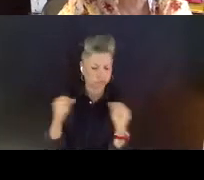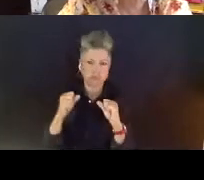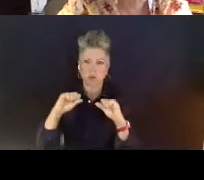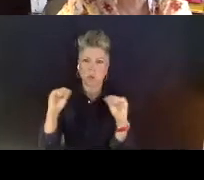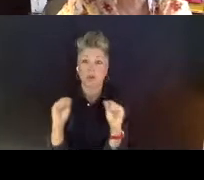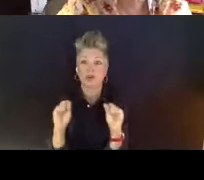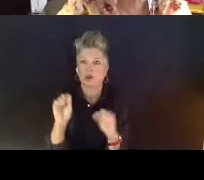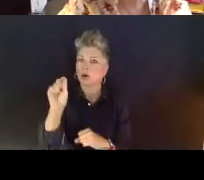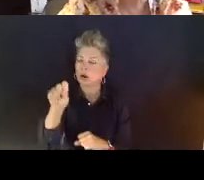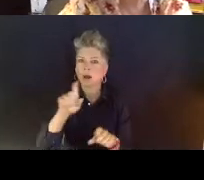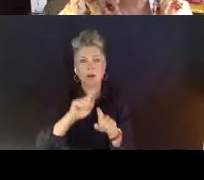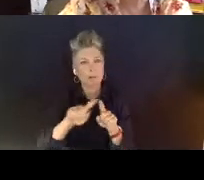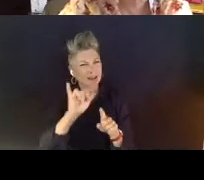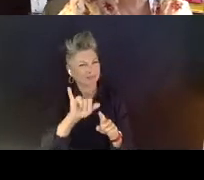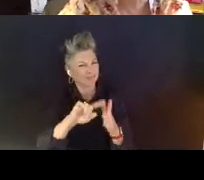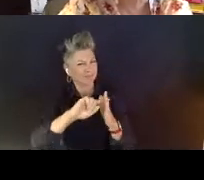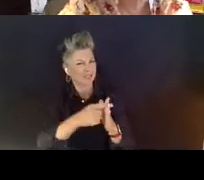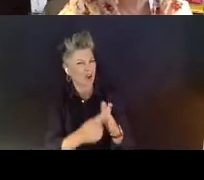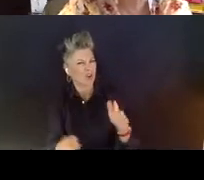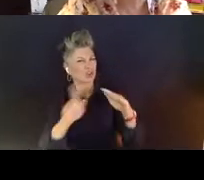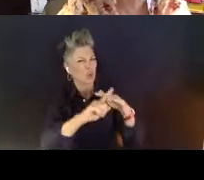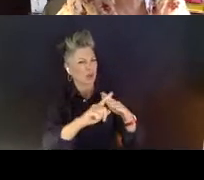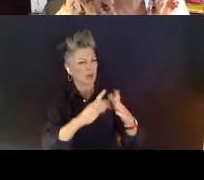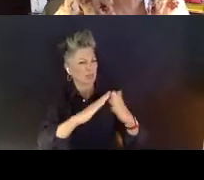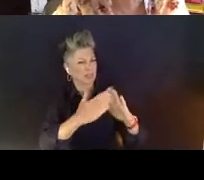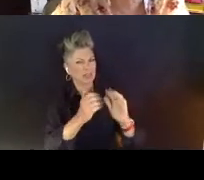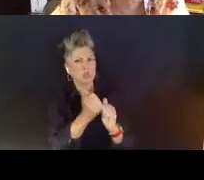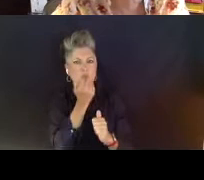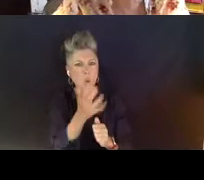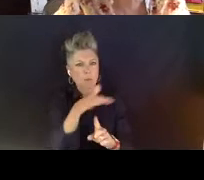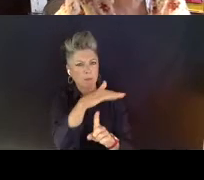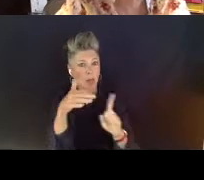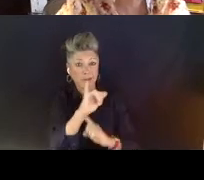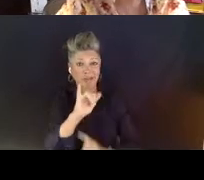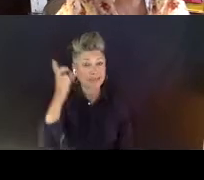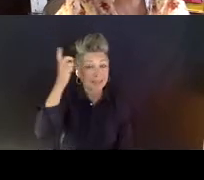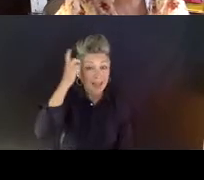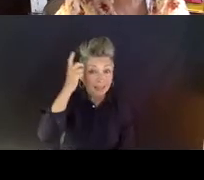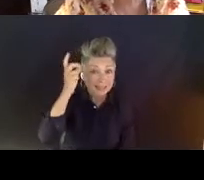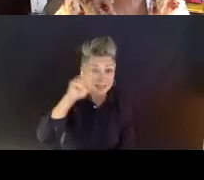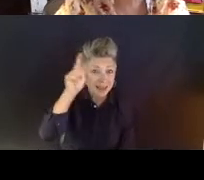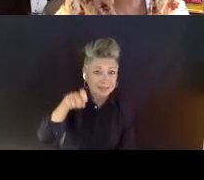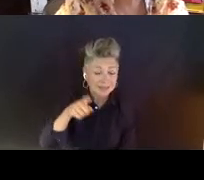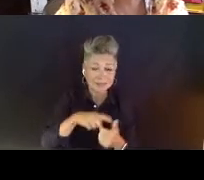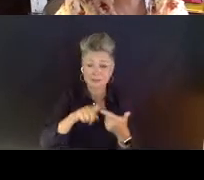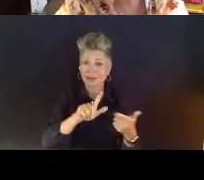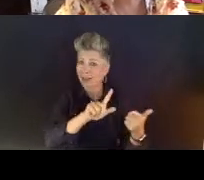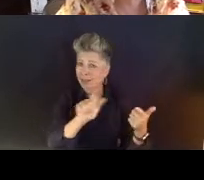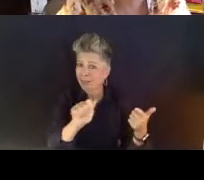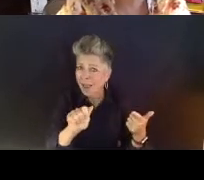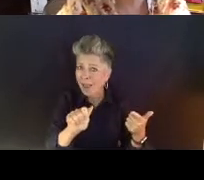started appearing in cities with much warmer climates, such as Dallas in Texas, Los Angeles